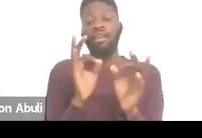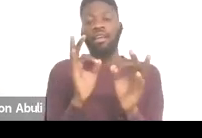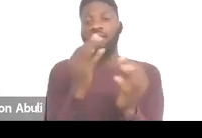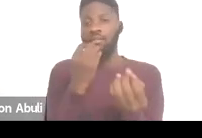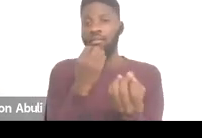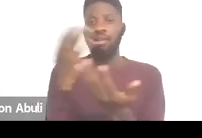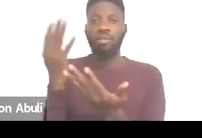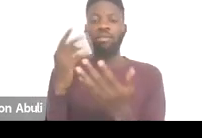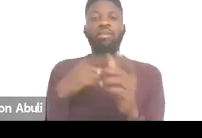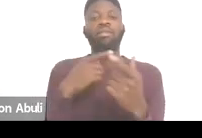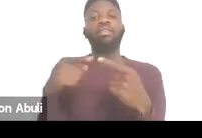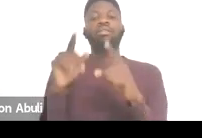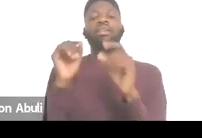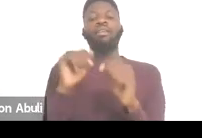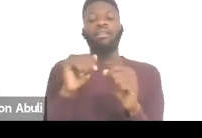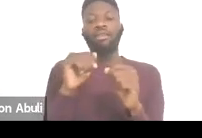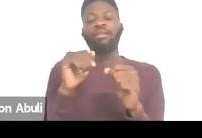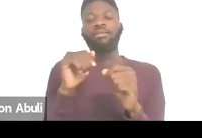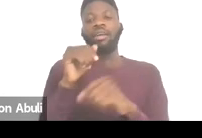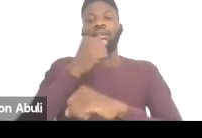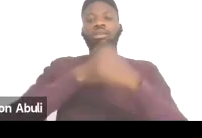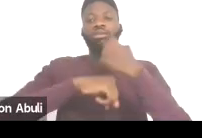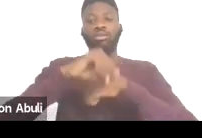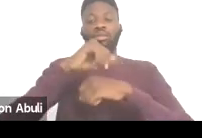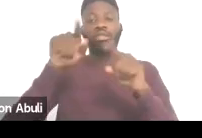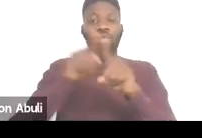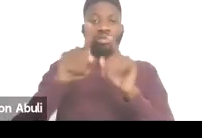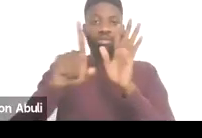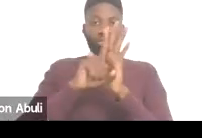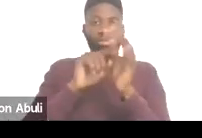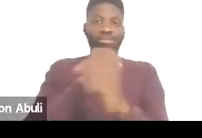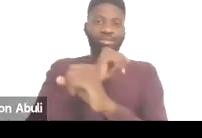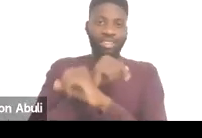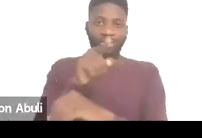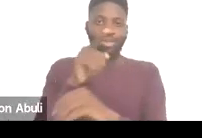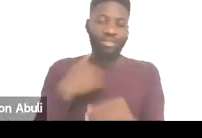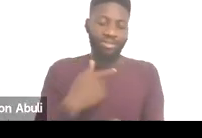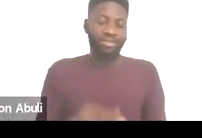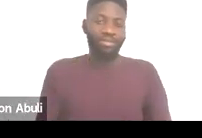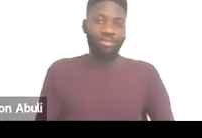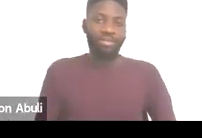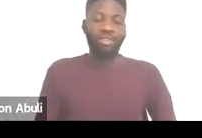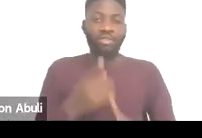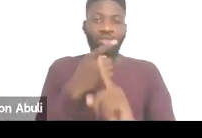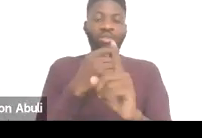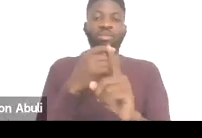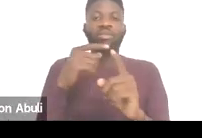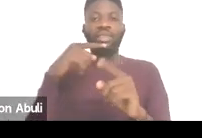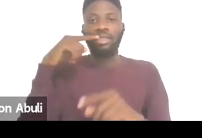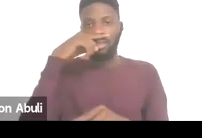they're able to pick it up. And the law does protect you. It does protect you from sexual harassment.